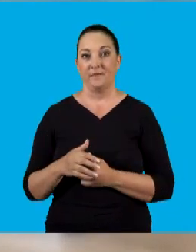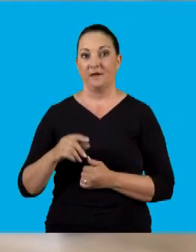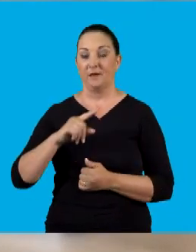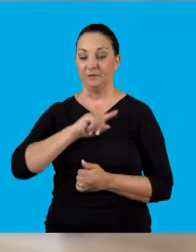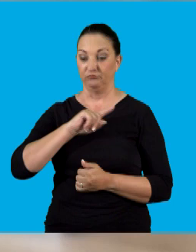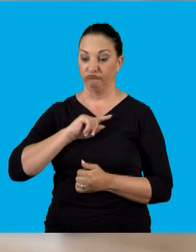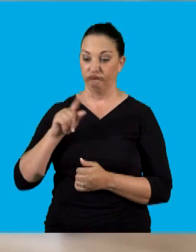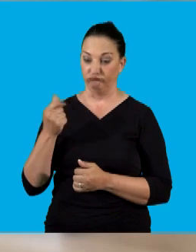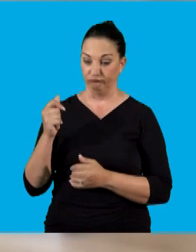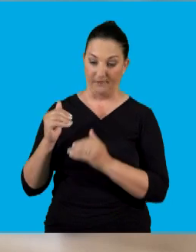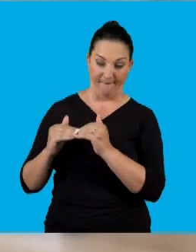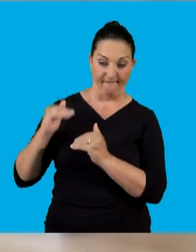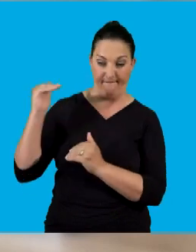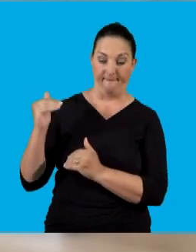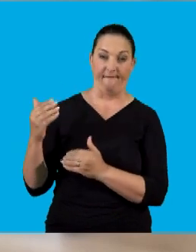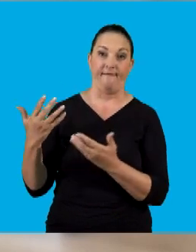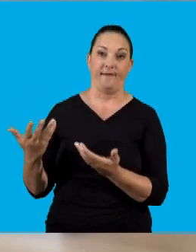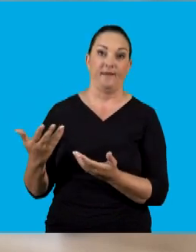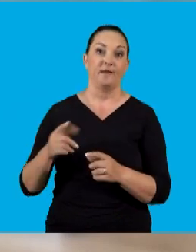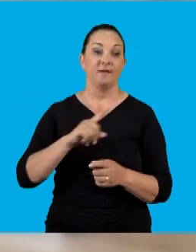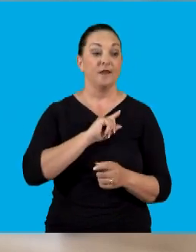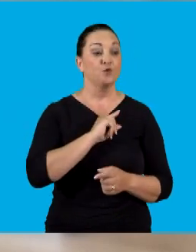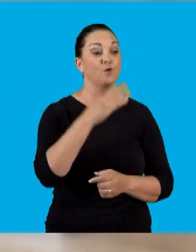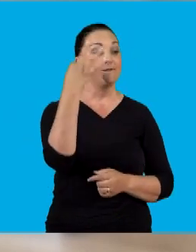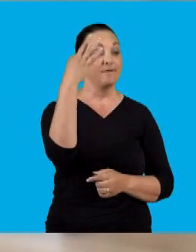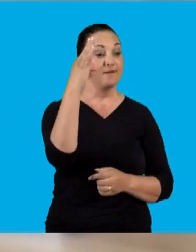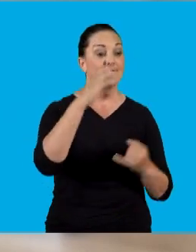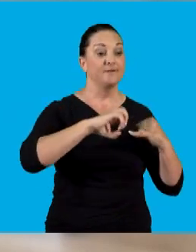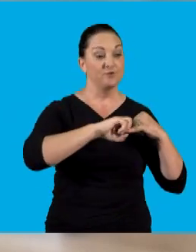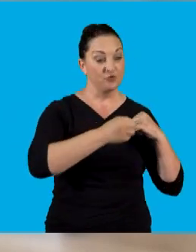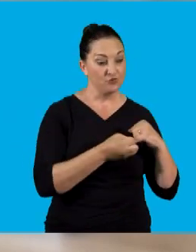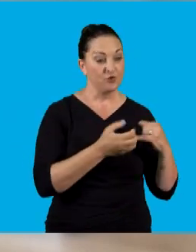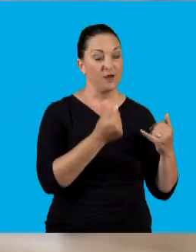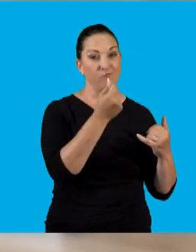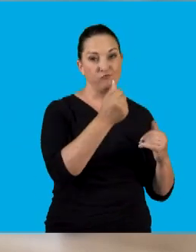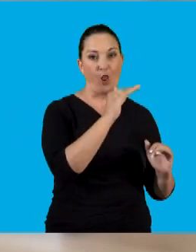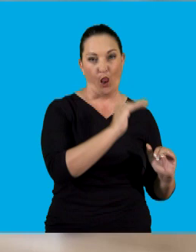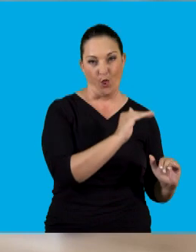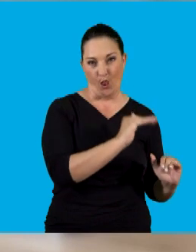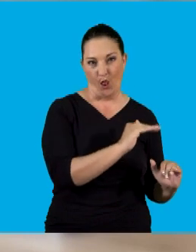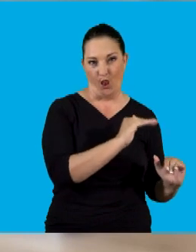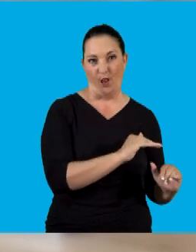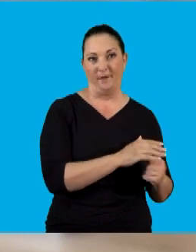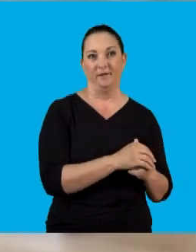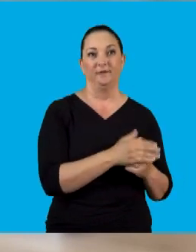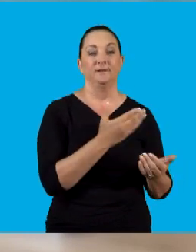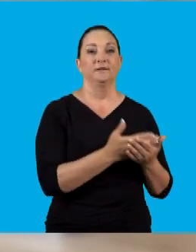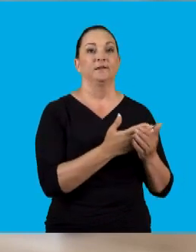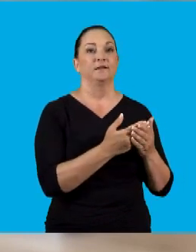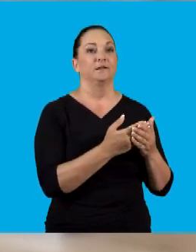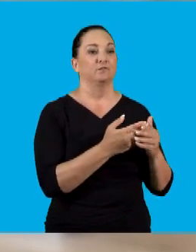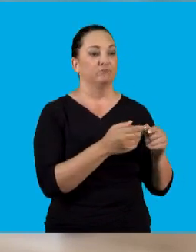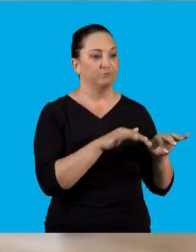to charge exorbitant prices. But because there's a government who is trying by all means to ensure ensure that the prices are kept